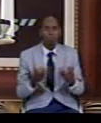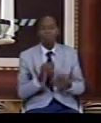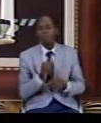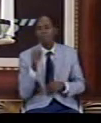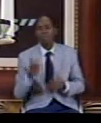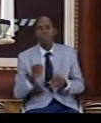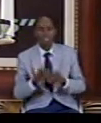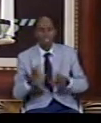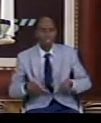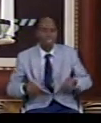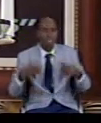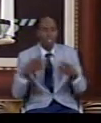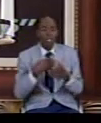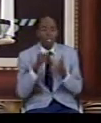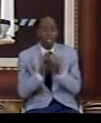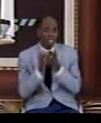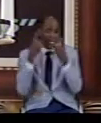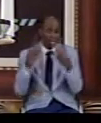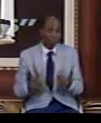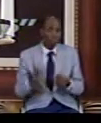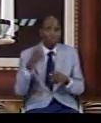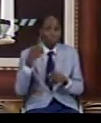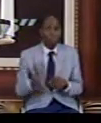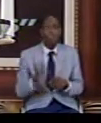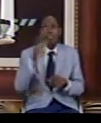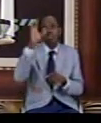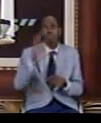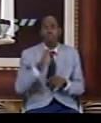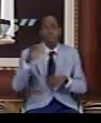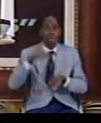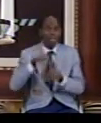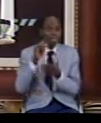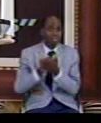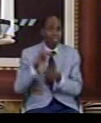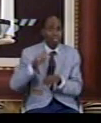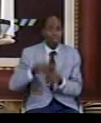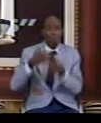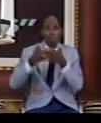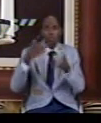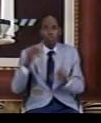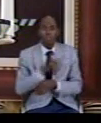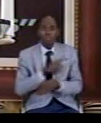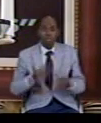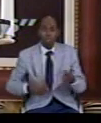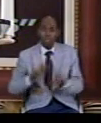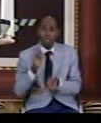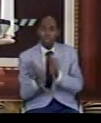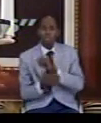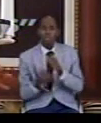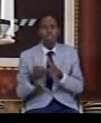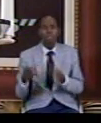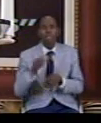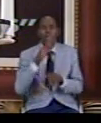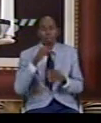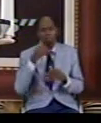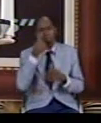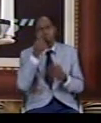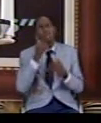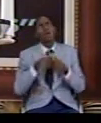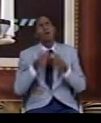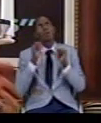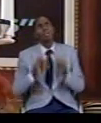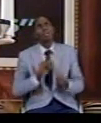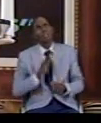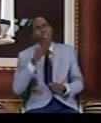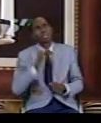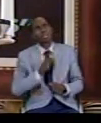lives, and that happens to be the cross at that time, before the Lord removes it, they are ashamed. How can I say I belong to